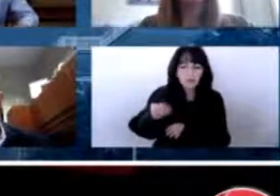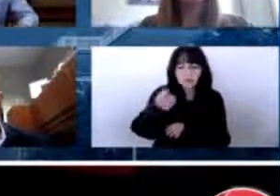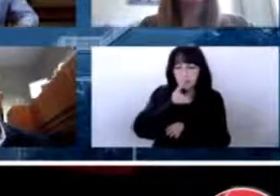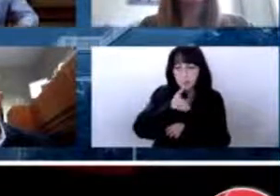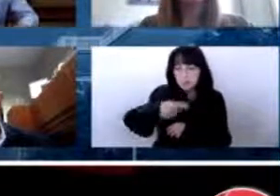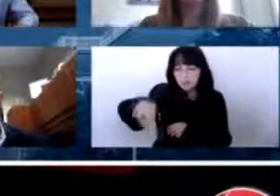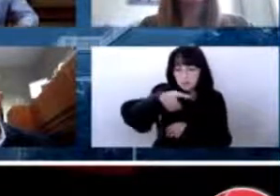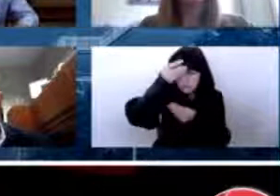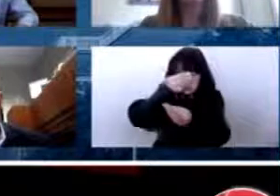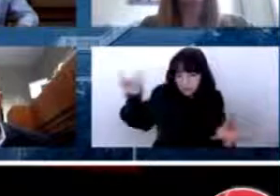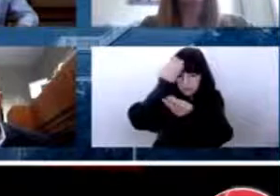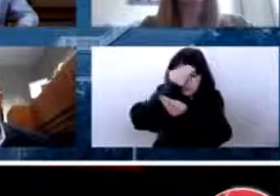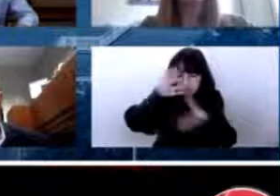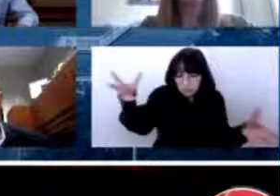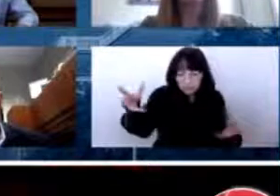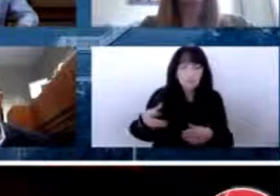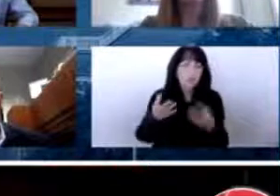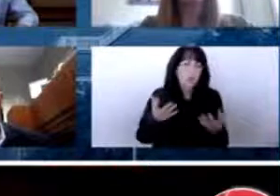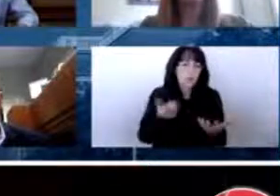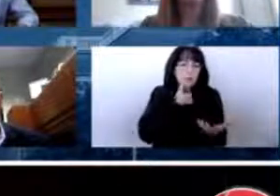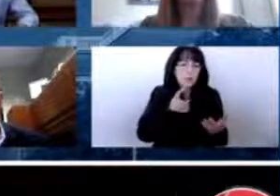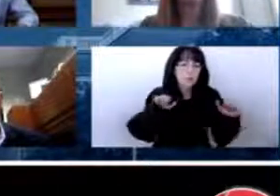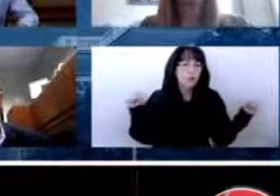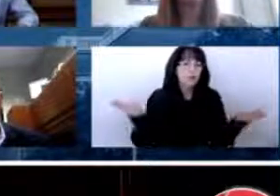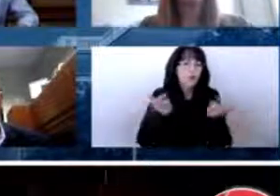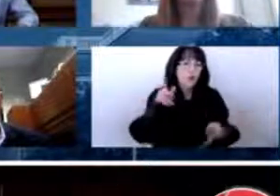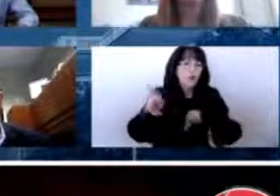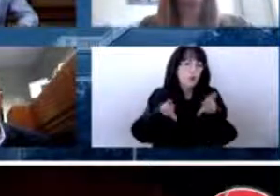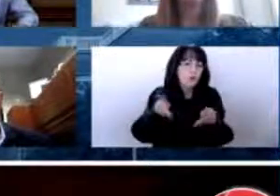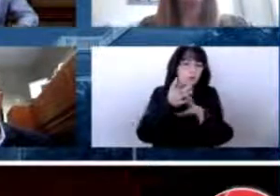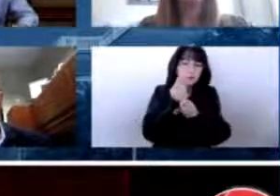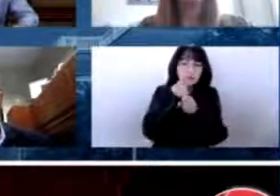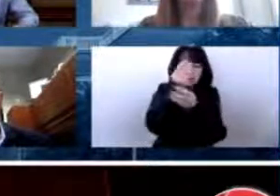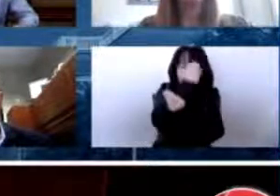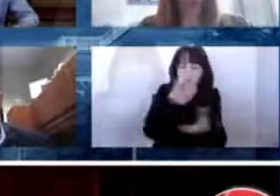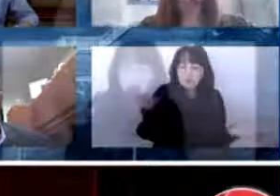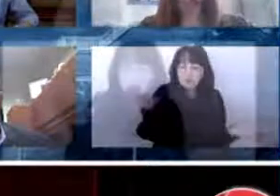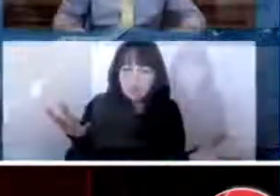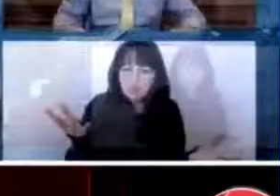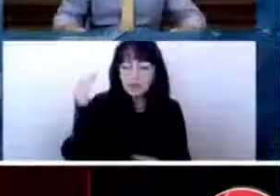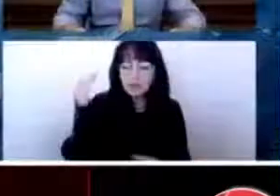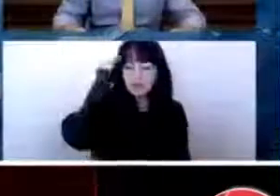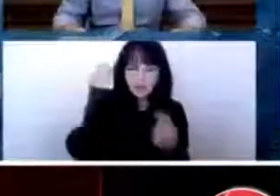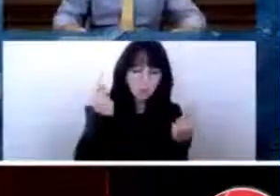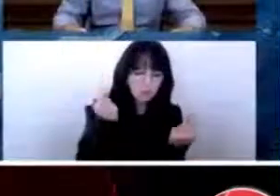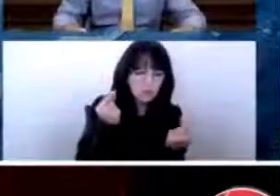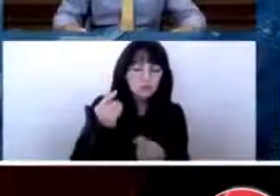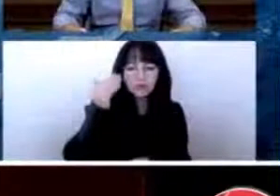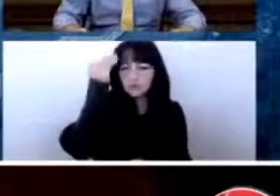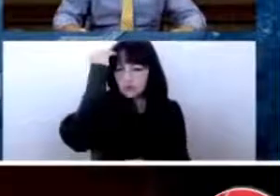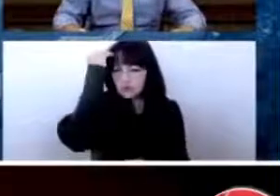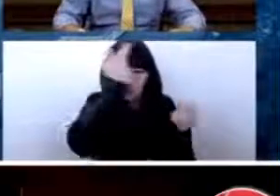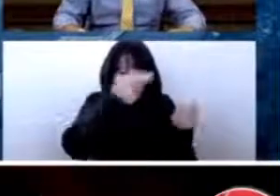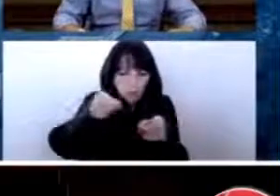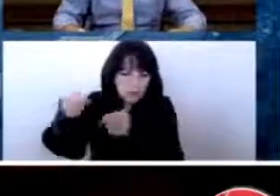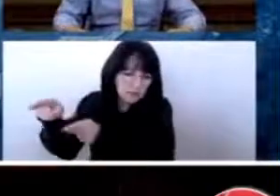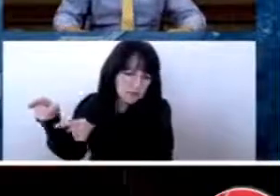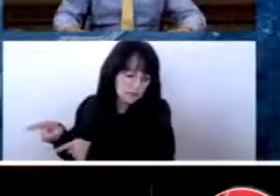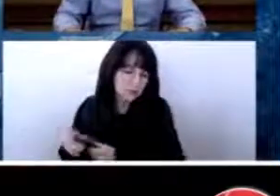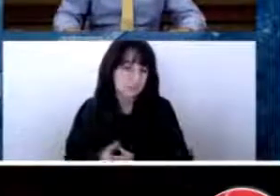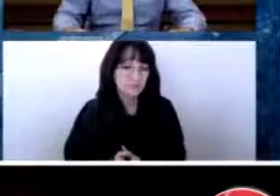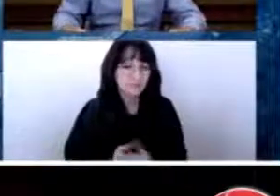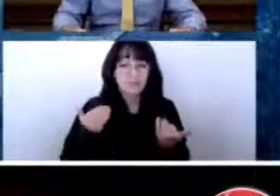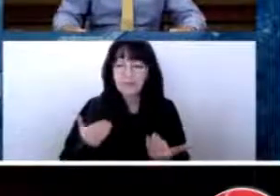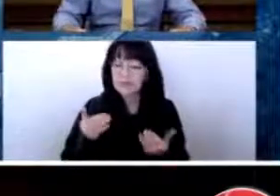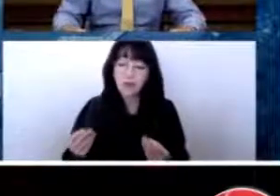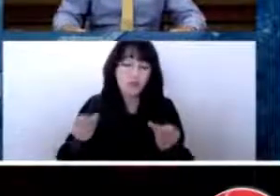update we're going to provide to Delawareans with our response to COVID-19. So let's go right to the data. You can